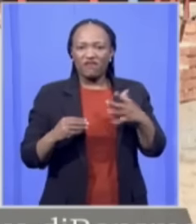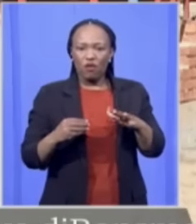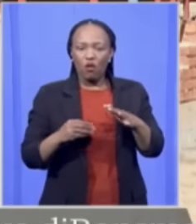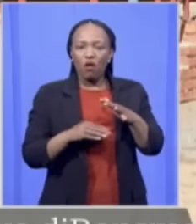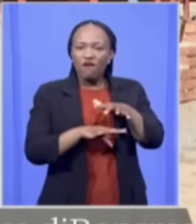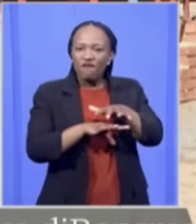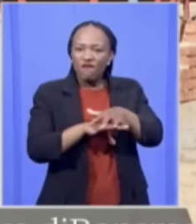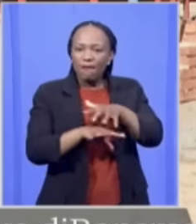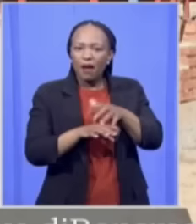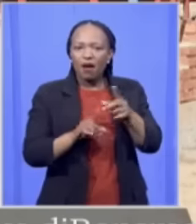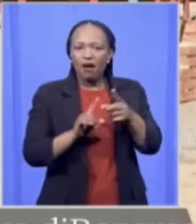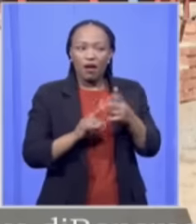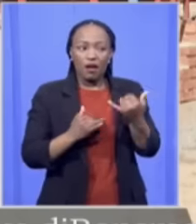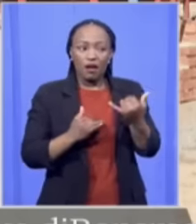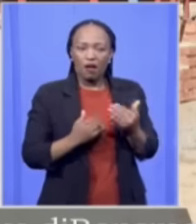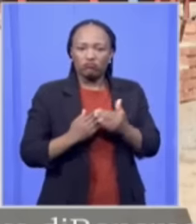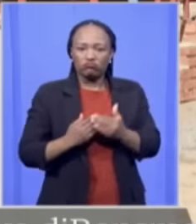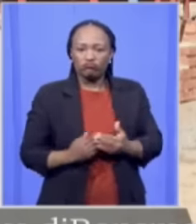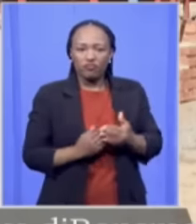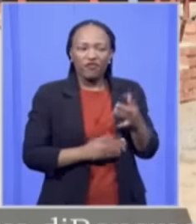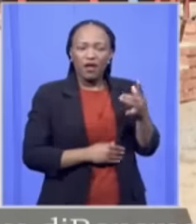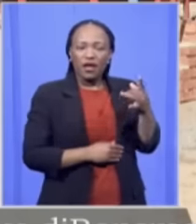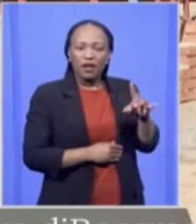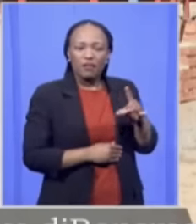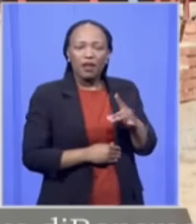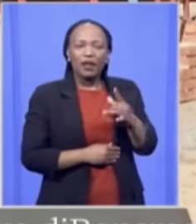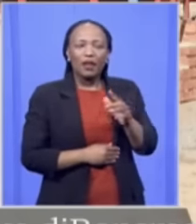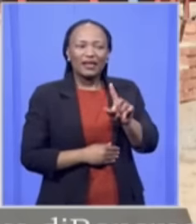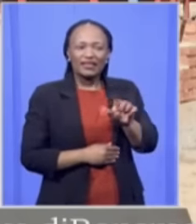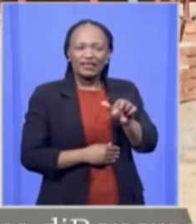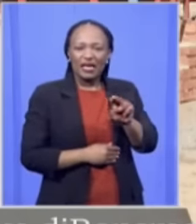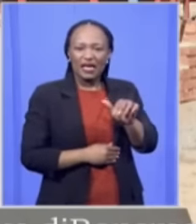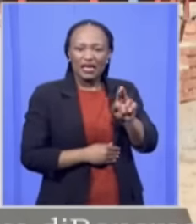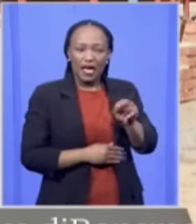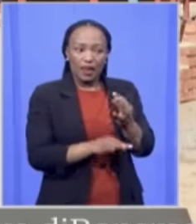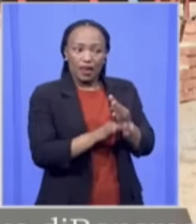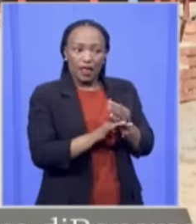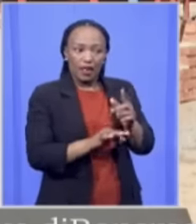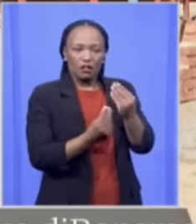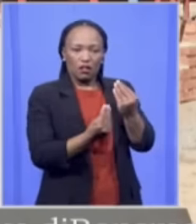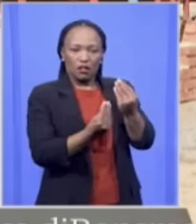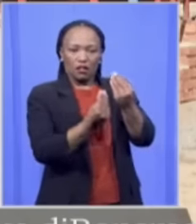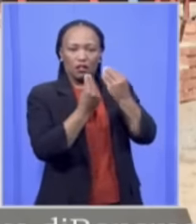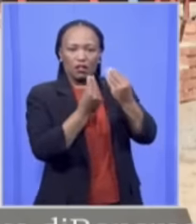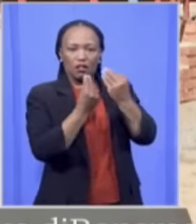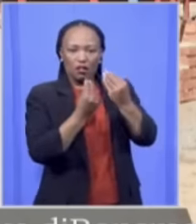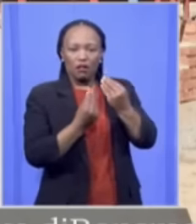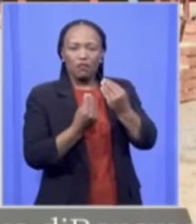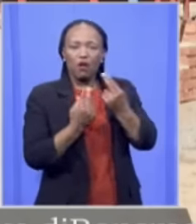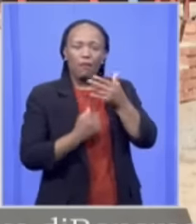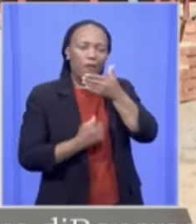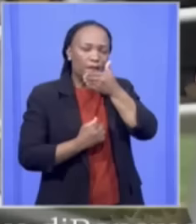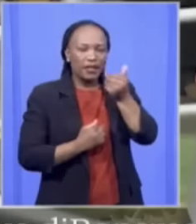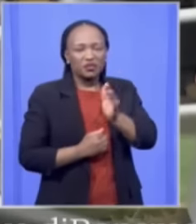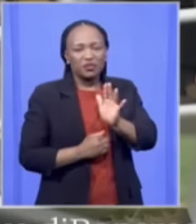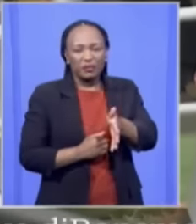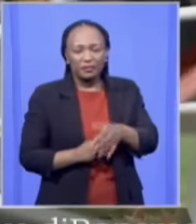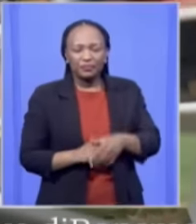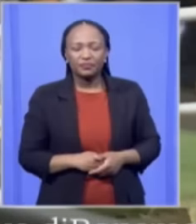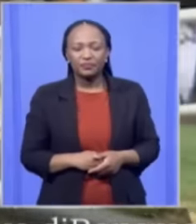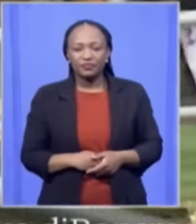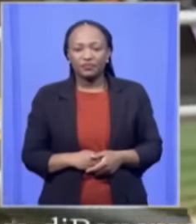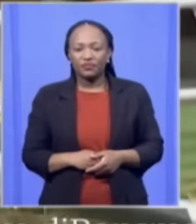breeding, only mentored by Dikgang Serapelwane, very soon hoping to be one of the best stud breeders of Bonsmara in South Africa. Lenaneo